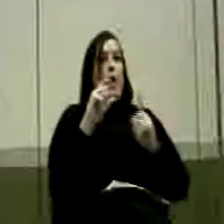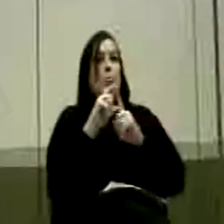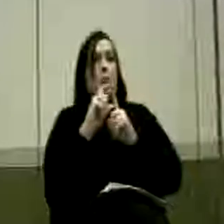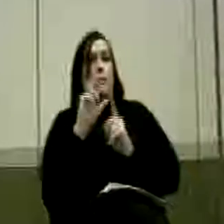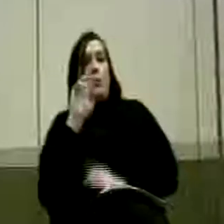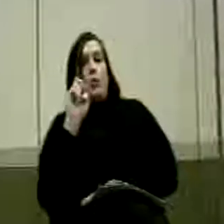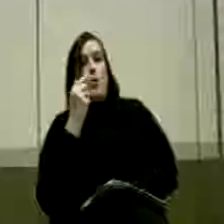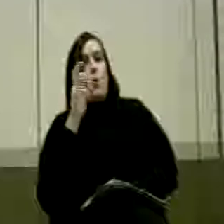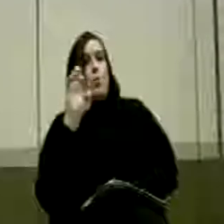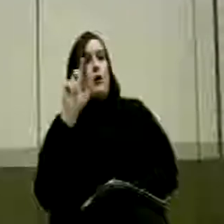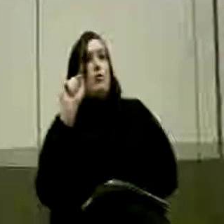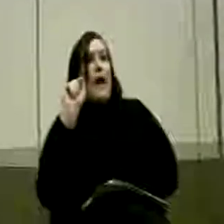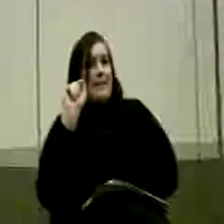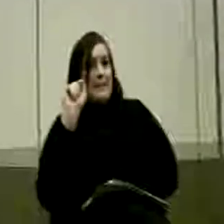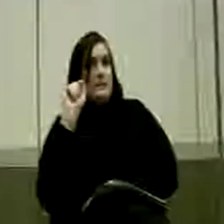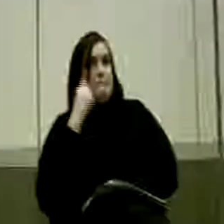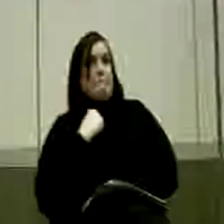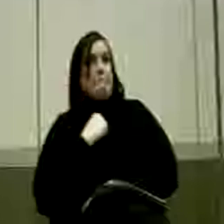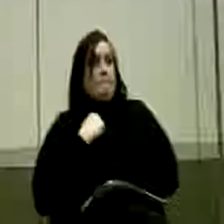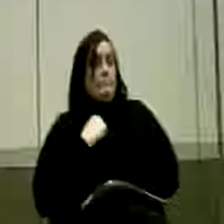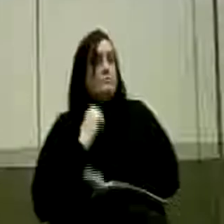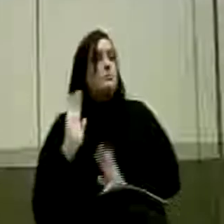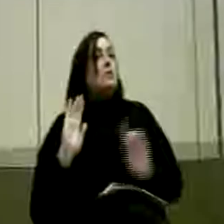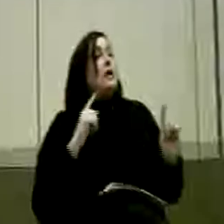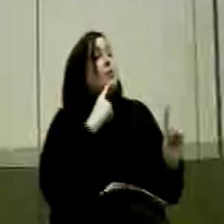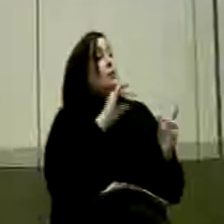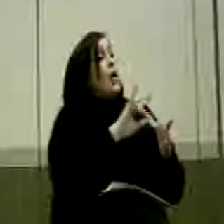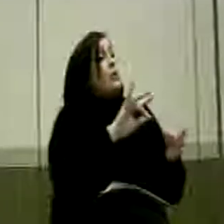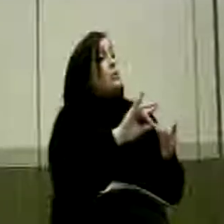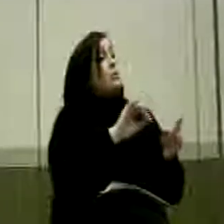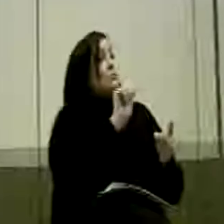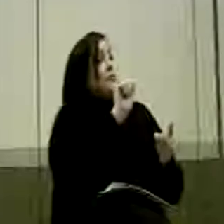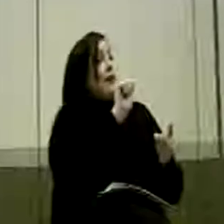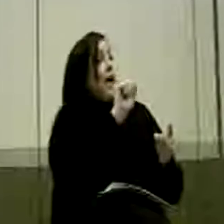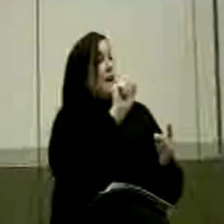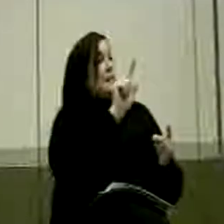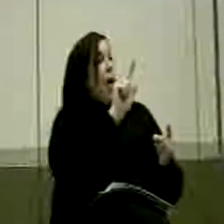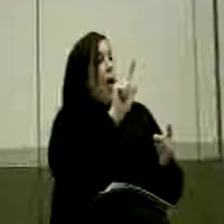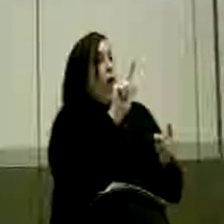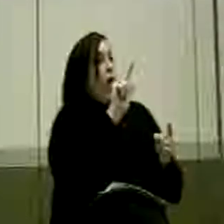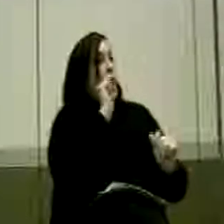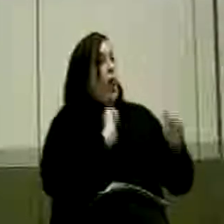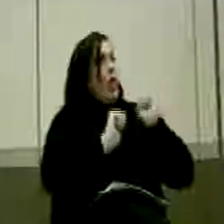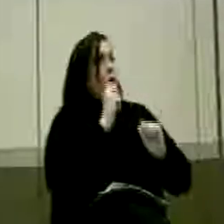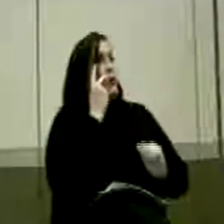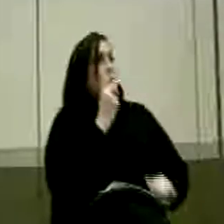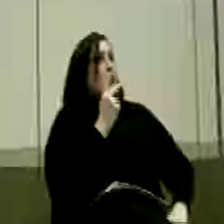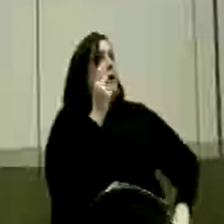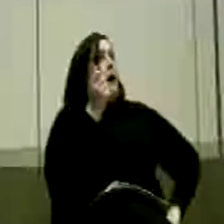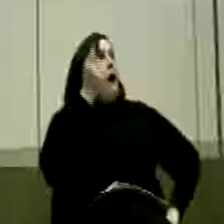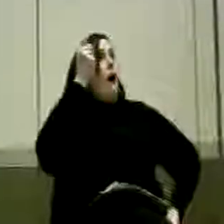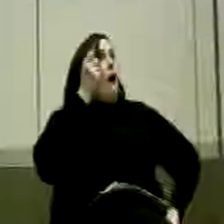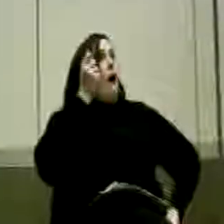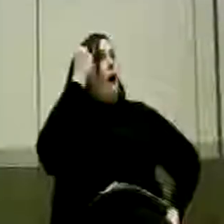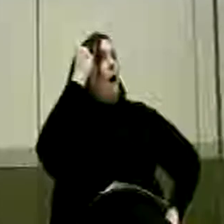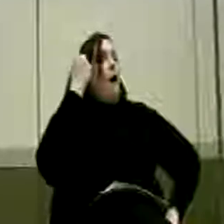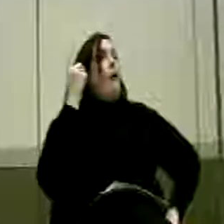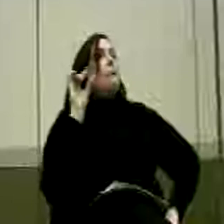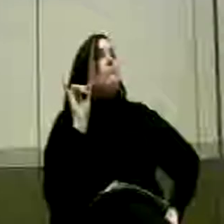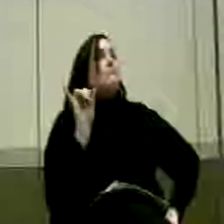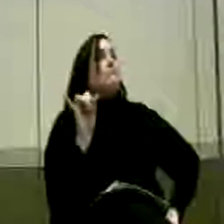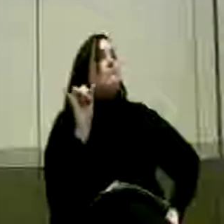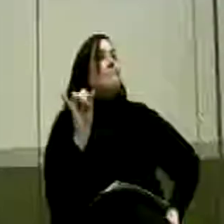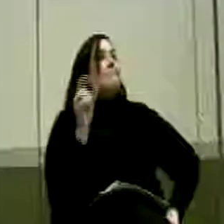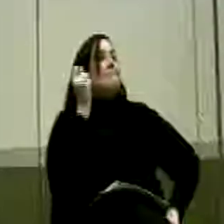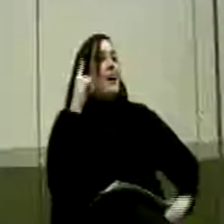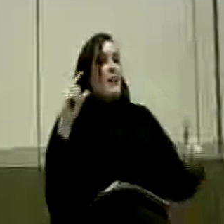you tell a story and it's in an ASL role play, see the light bulb go off, and they finally make the